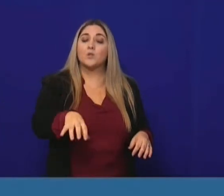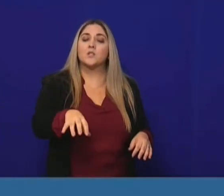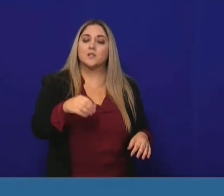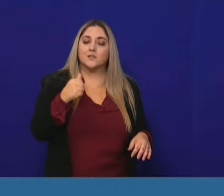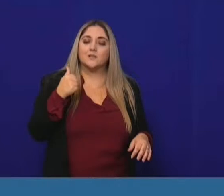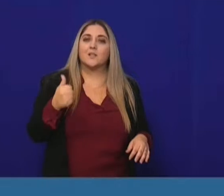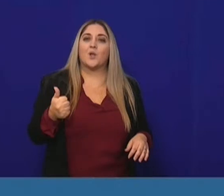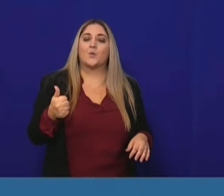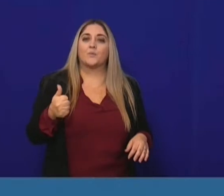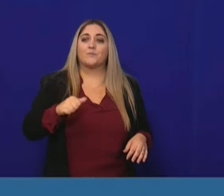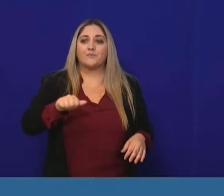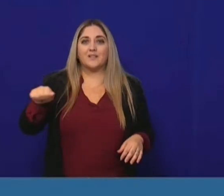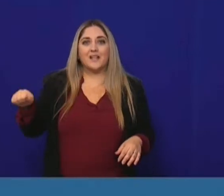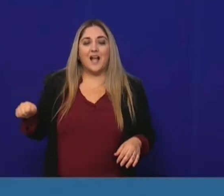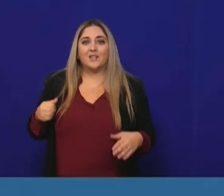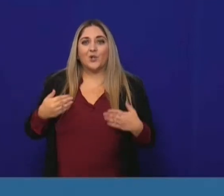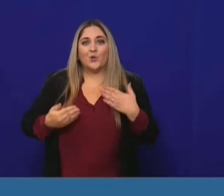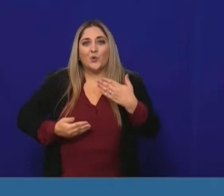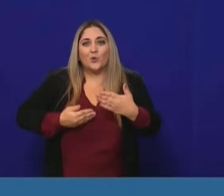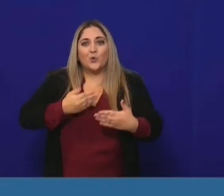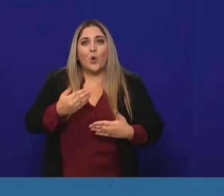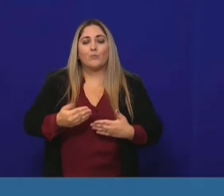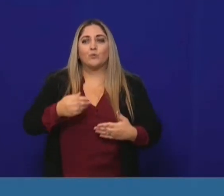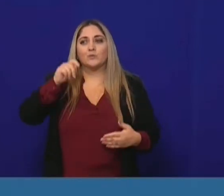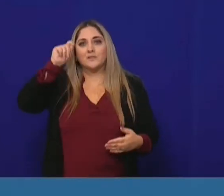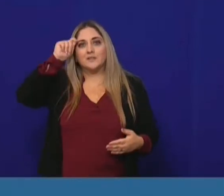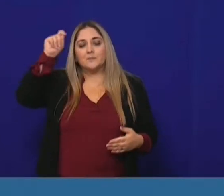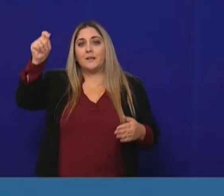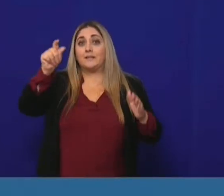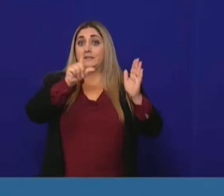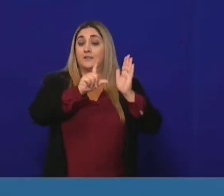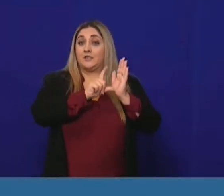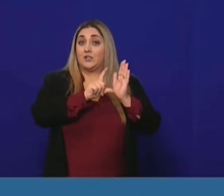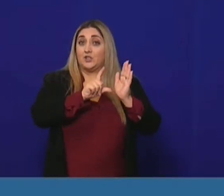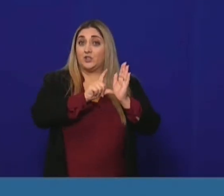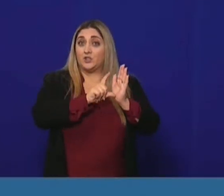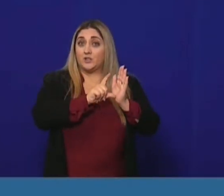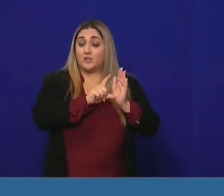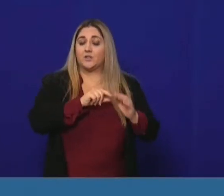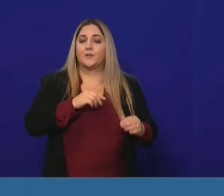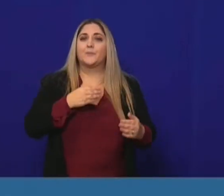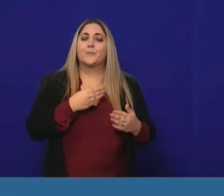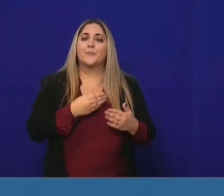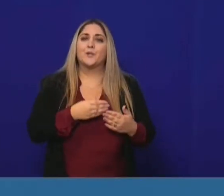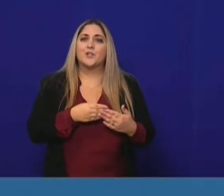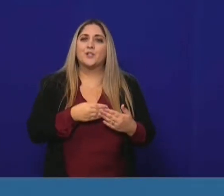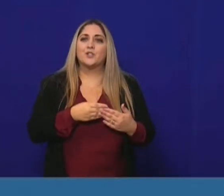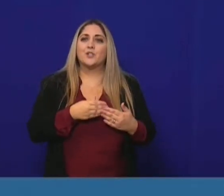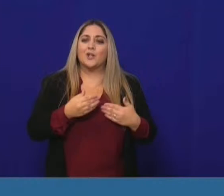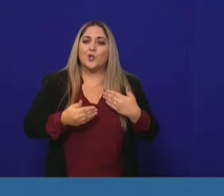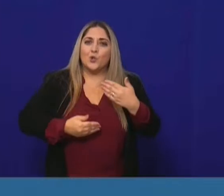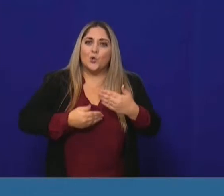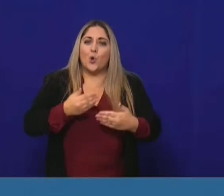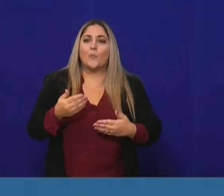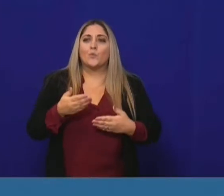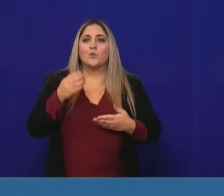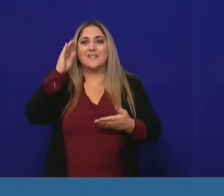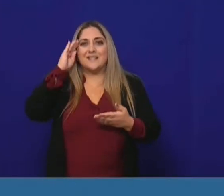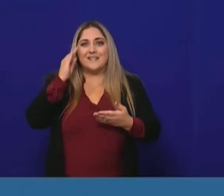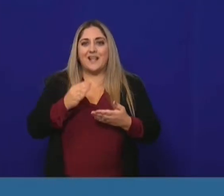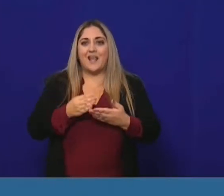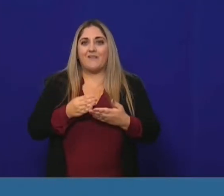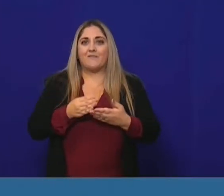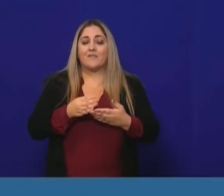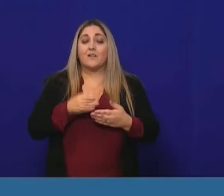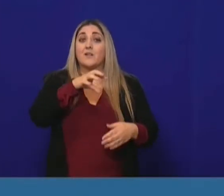l-standards. Aħna qegħdin inkomplu nsegwu wkoll bl-enforcement minn naħa tagħna minn diversi entitajiet biex inkun nistgħu nofru dawn il-postijiet l-iktar